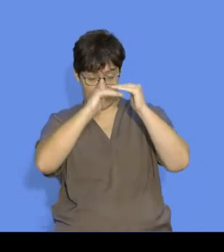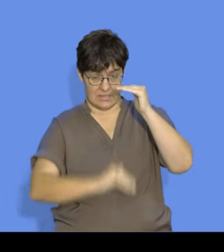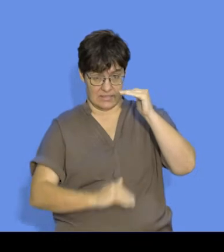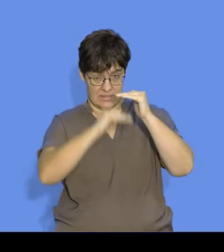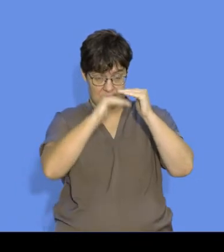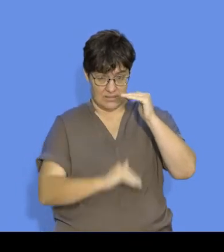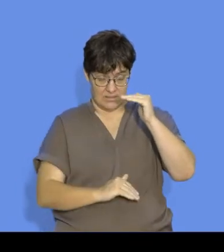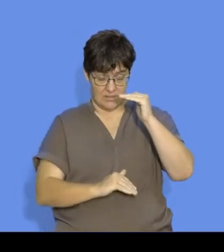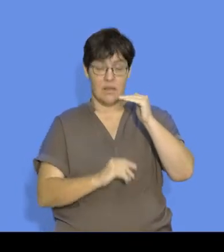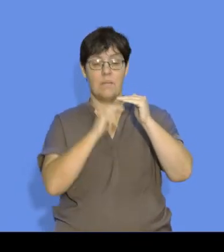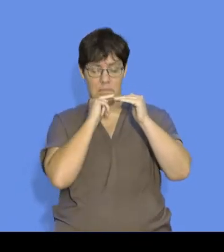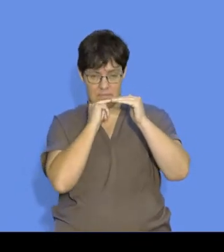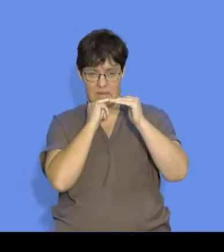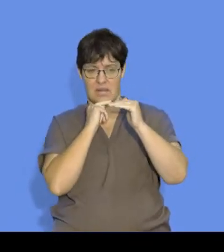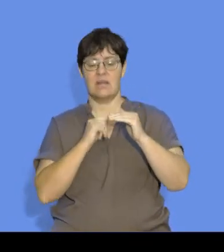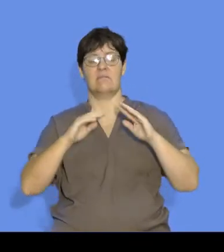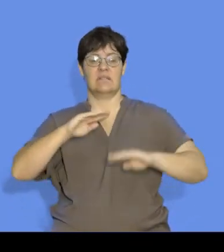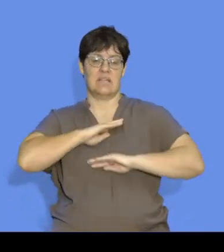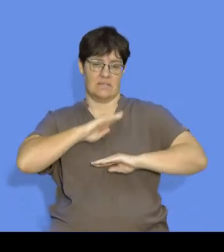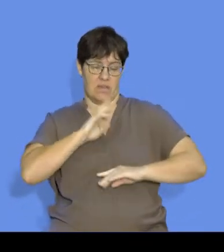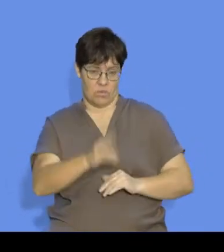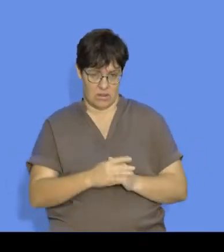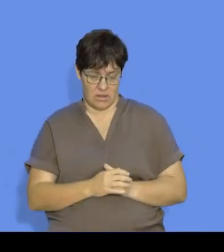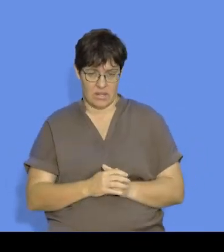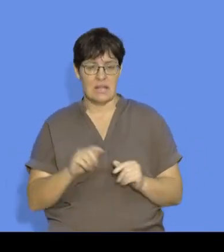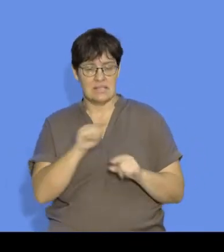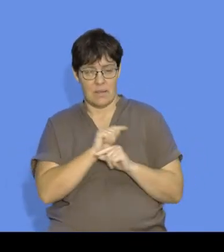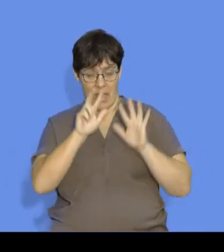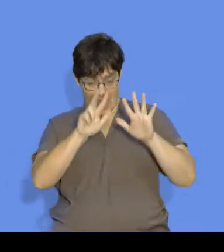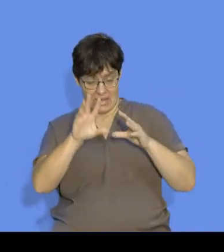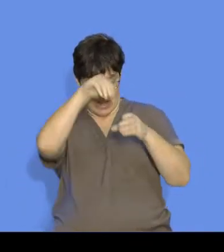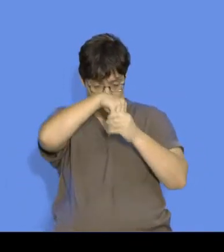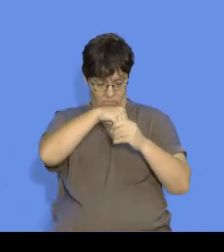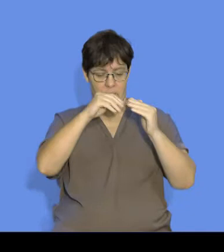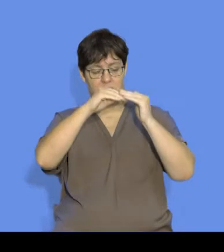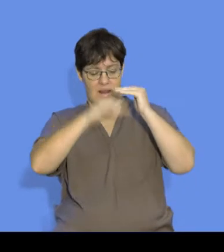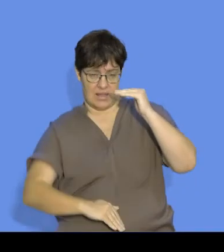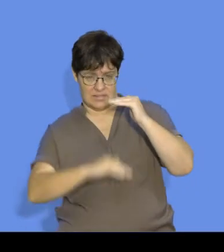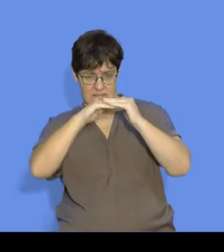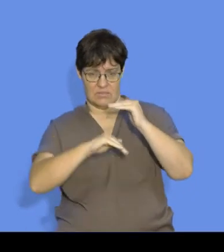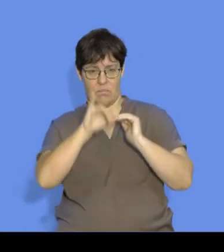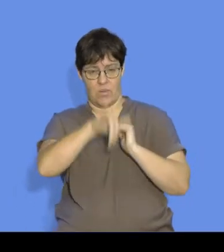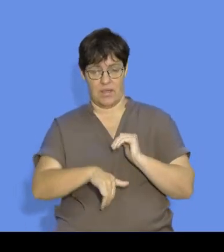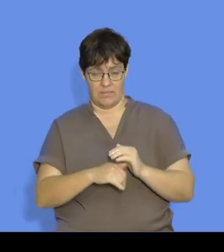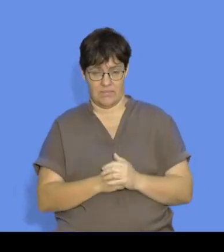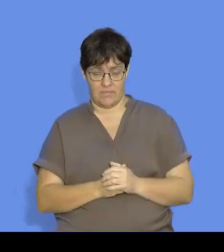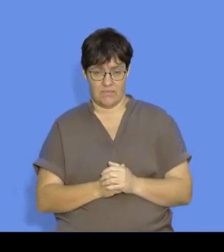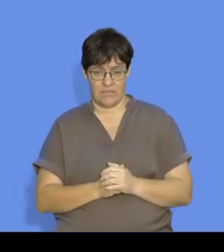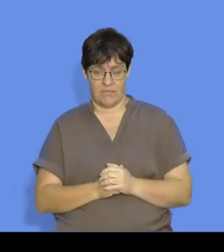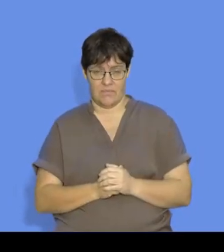will satisfy this particular function, including the 8 itself.